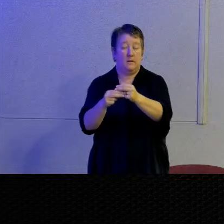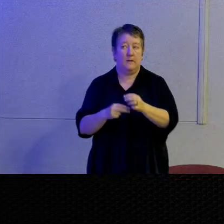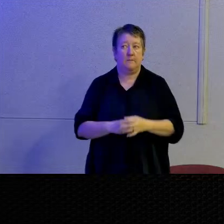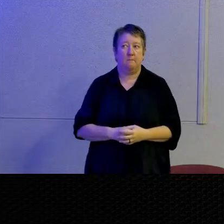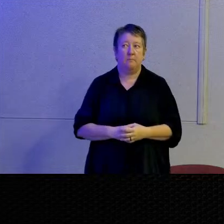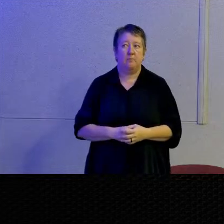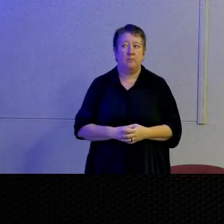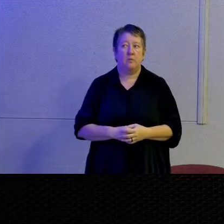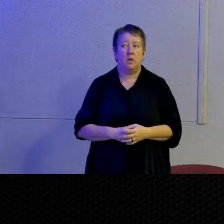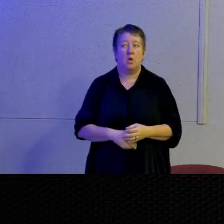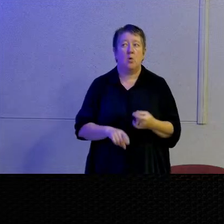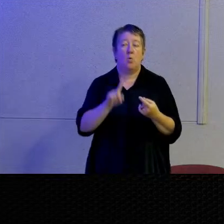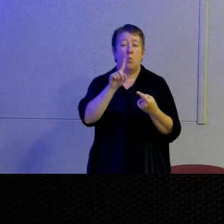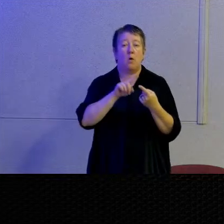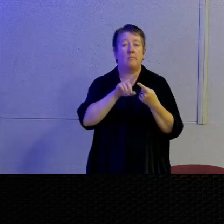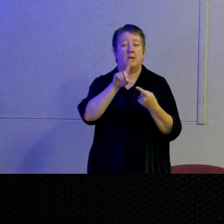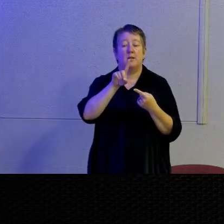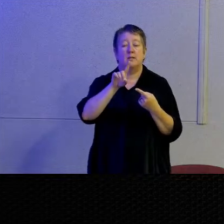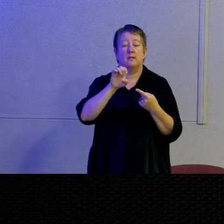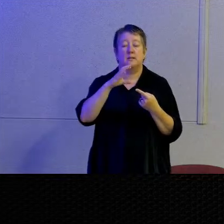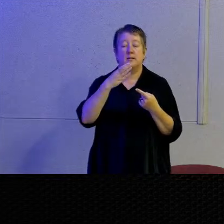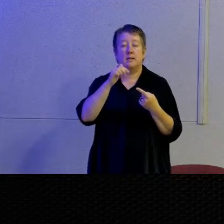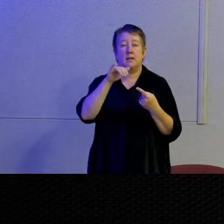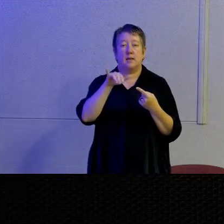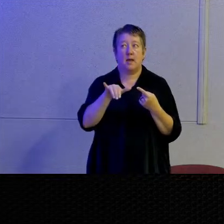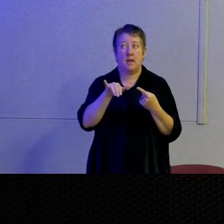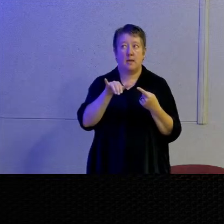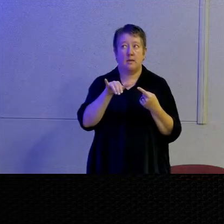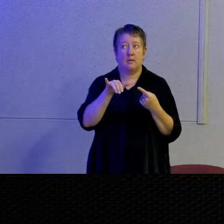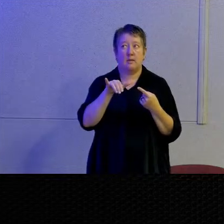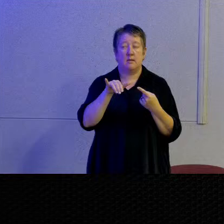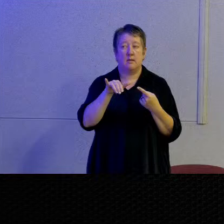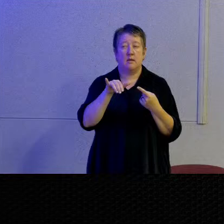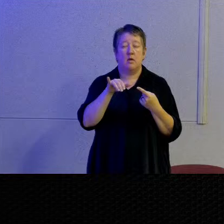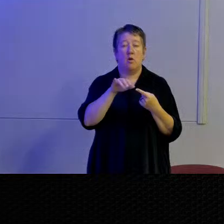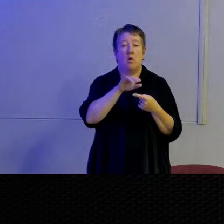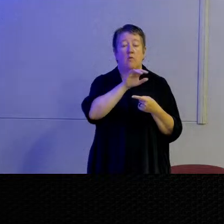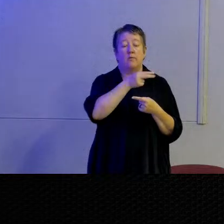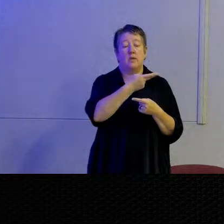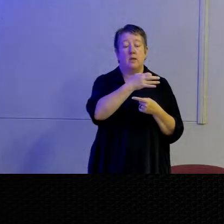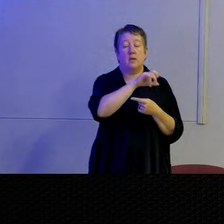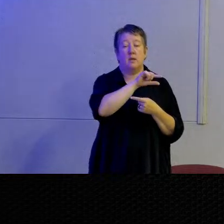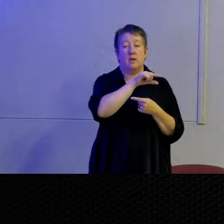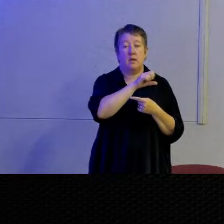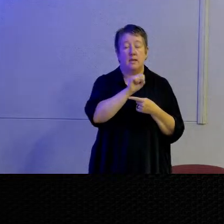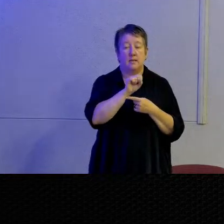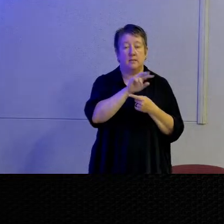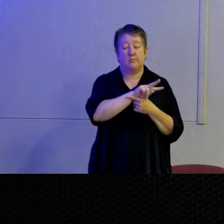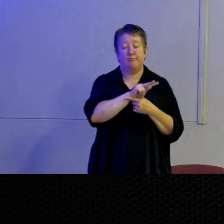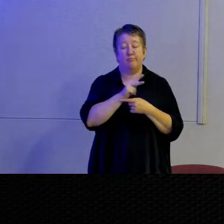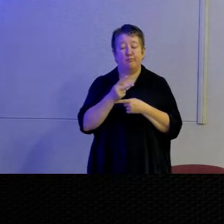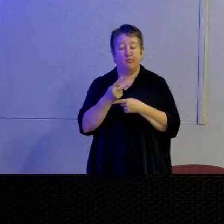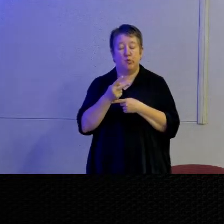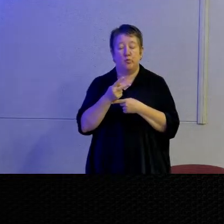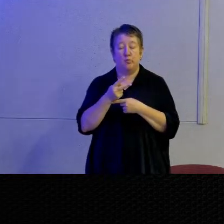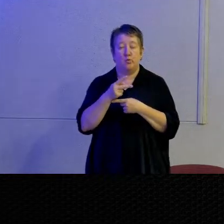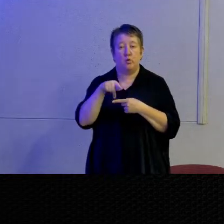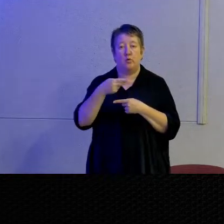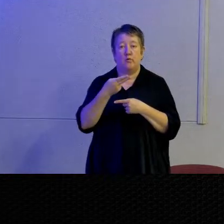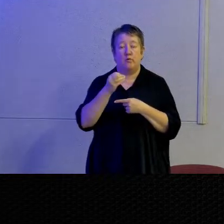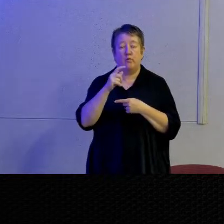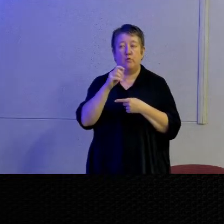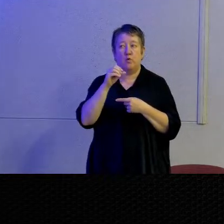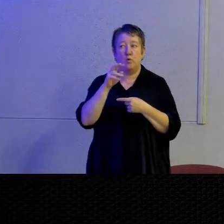One is the decay of the Higgs boson into a photon and a Z boson. Z is the